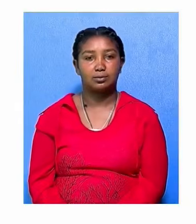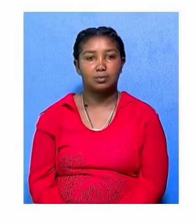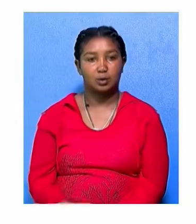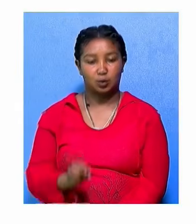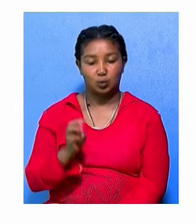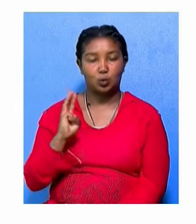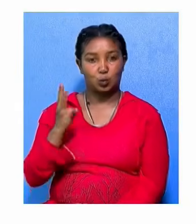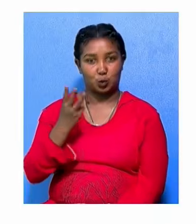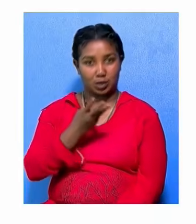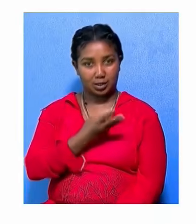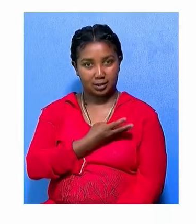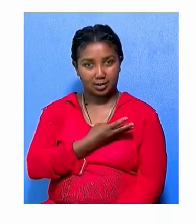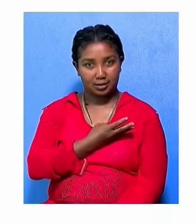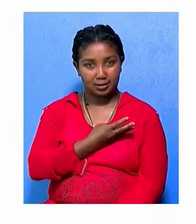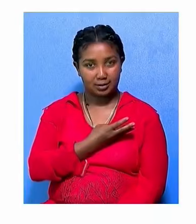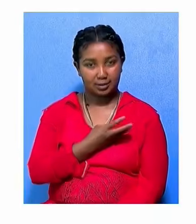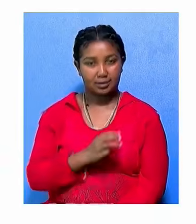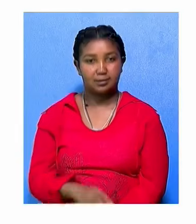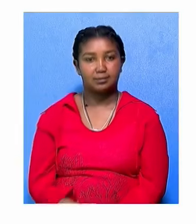We